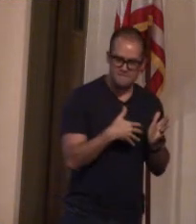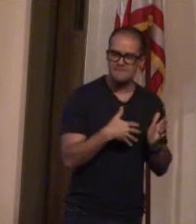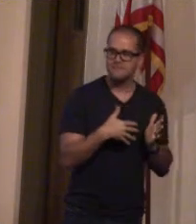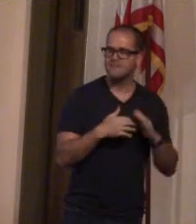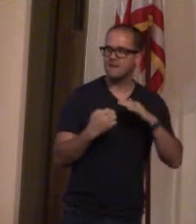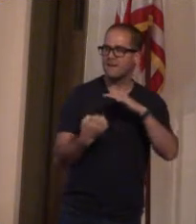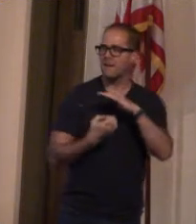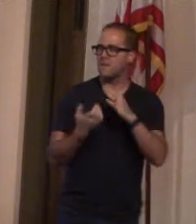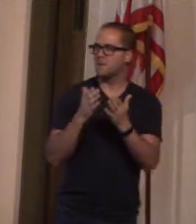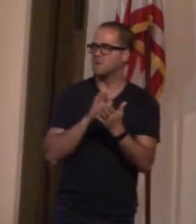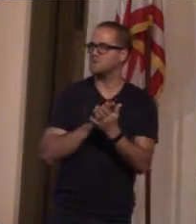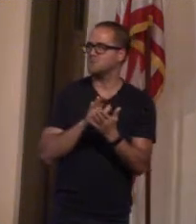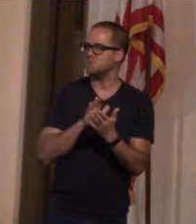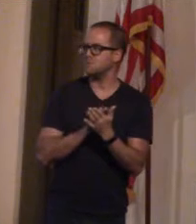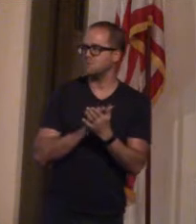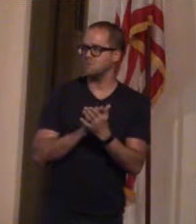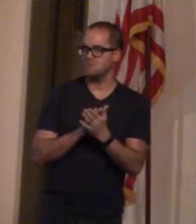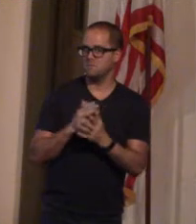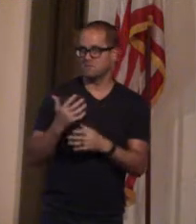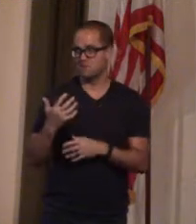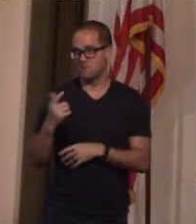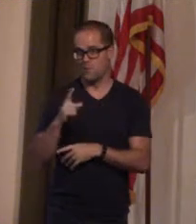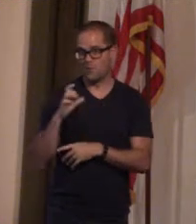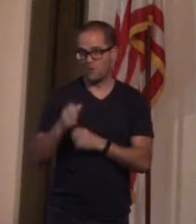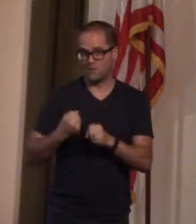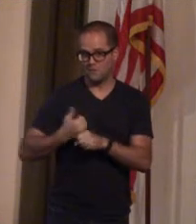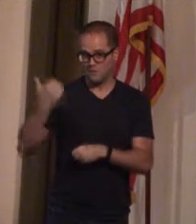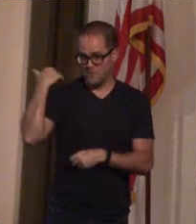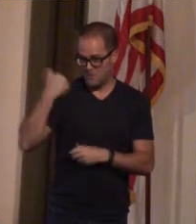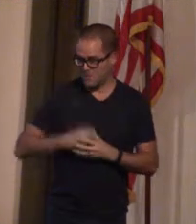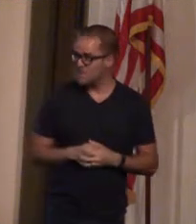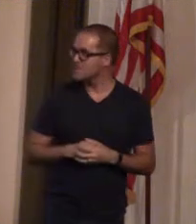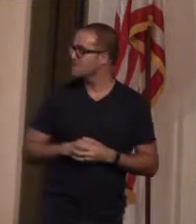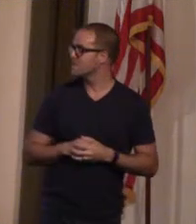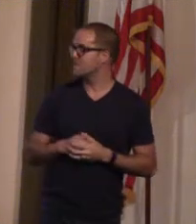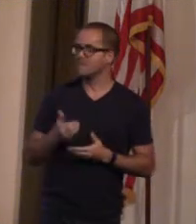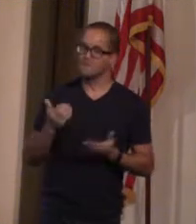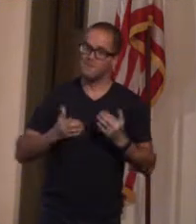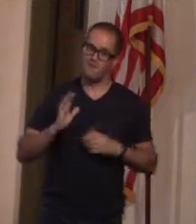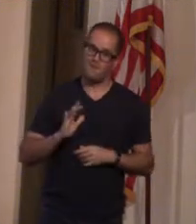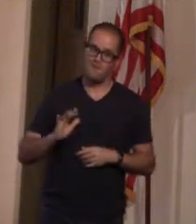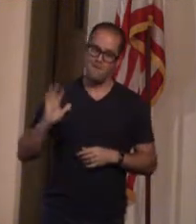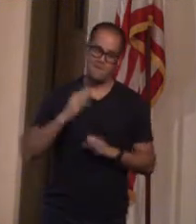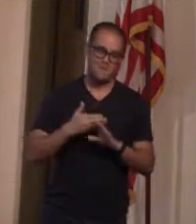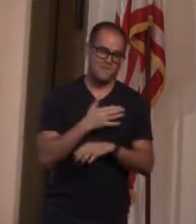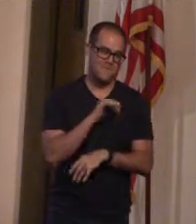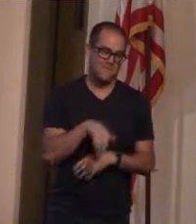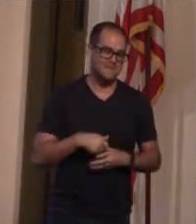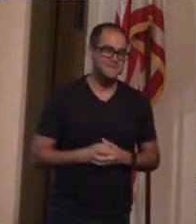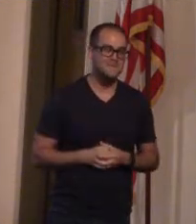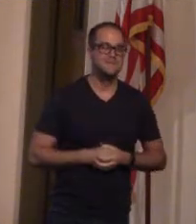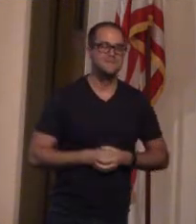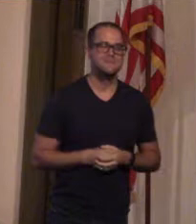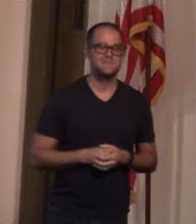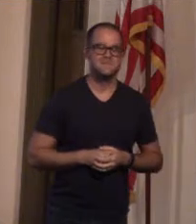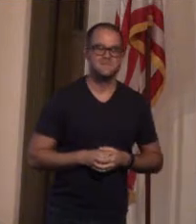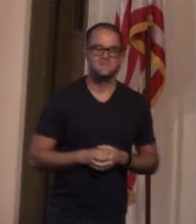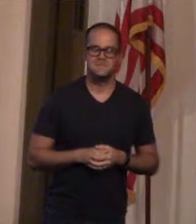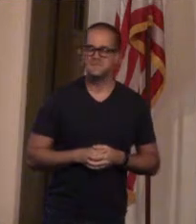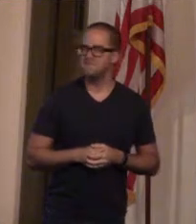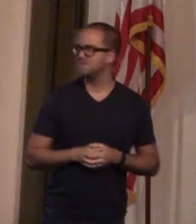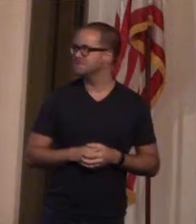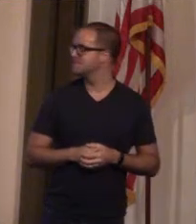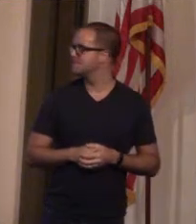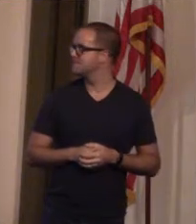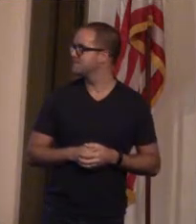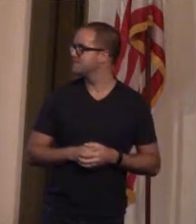differences? There's a story in a history book, not the one that I studied in elementary